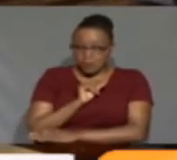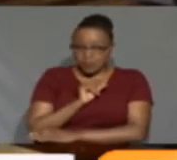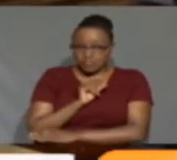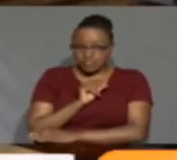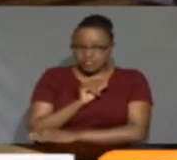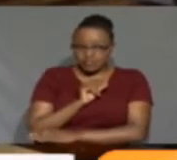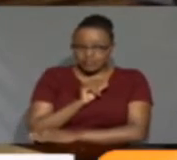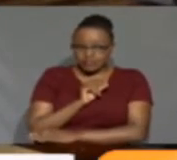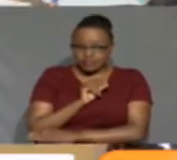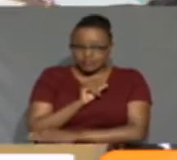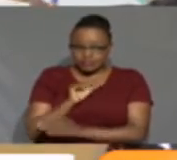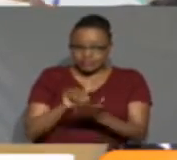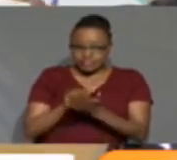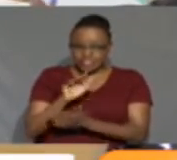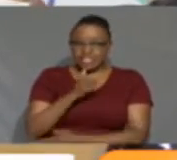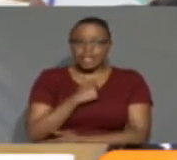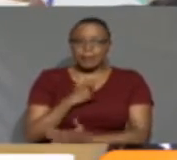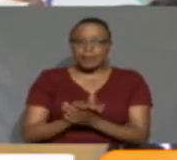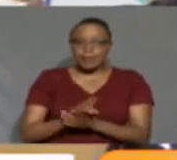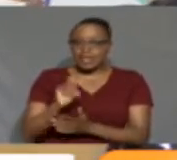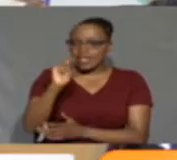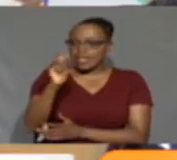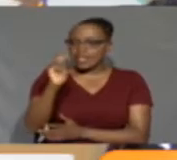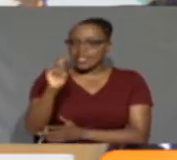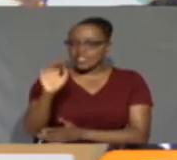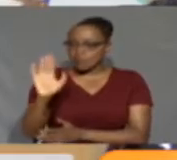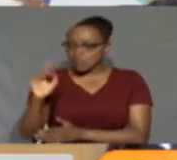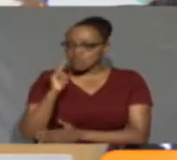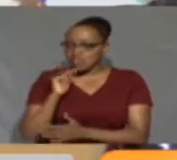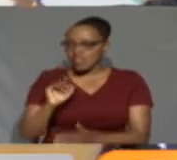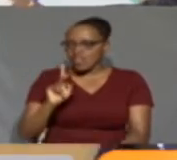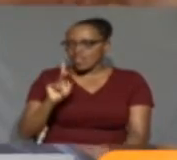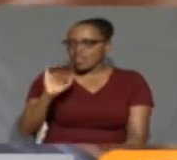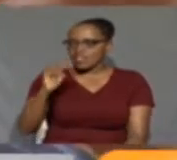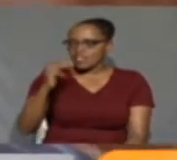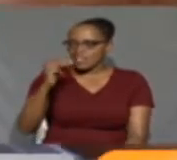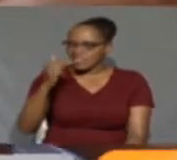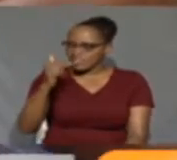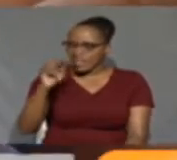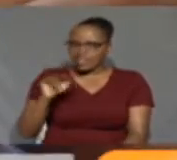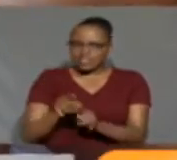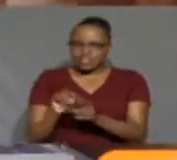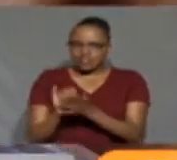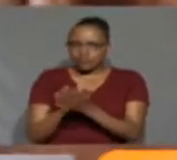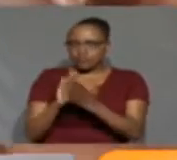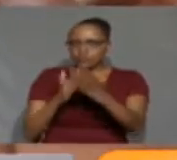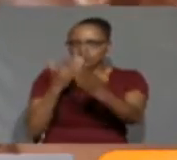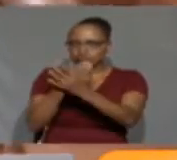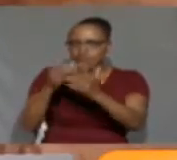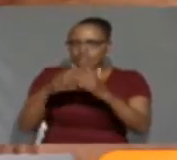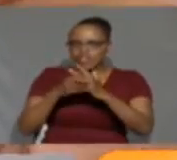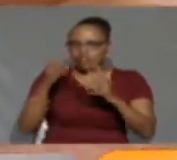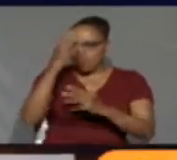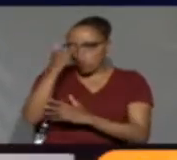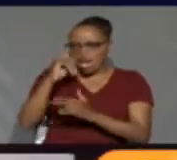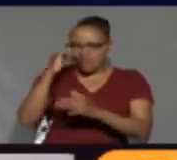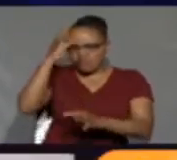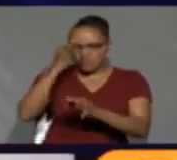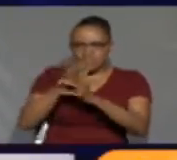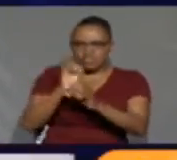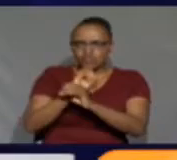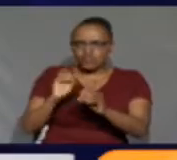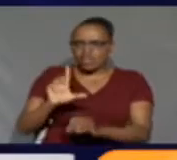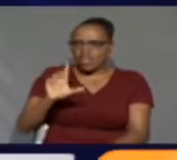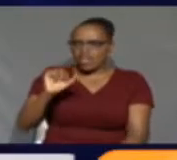run. In her testimony, however, Kitany explained what pushed her to file for a divorce, infidelity, and